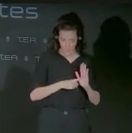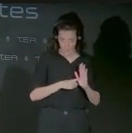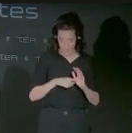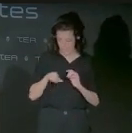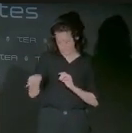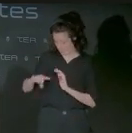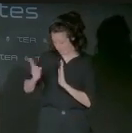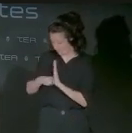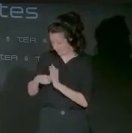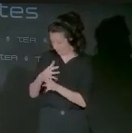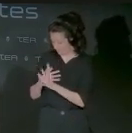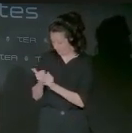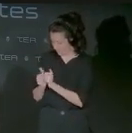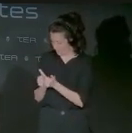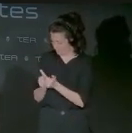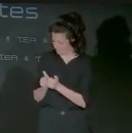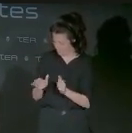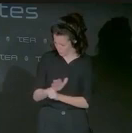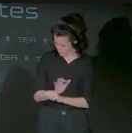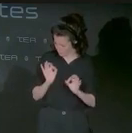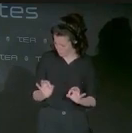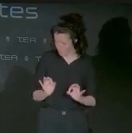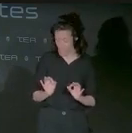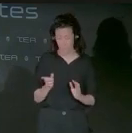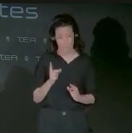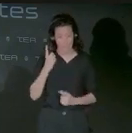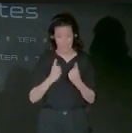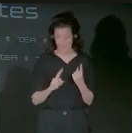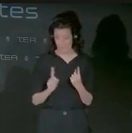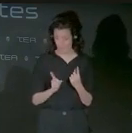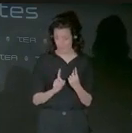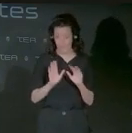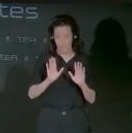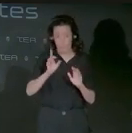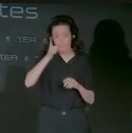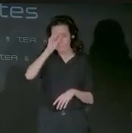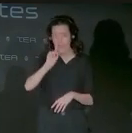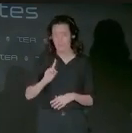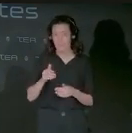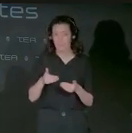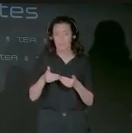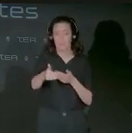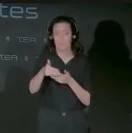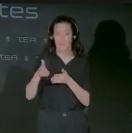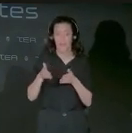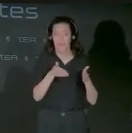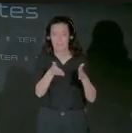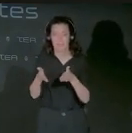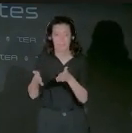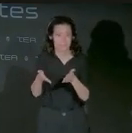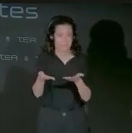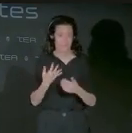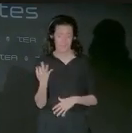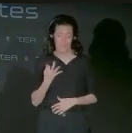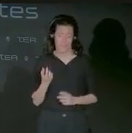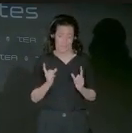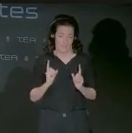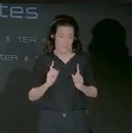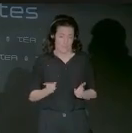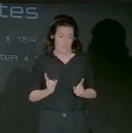not at the beginning, but we still don't know where it will lead us. We need to be prepared for various